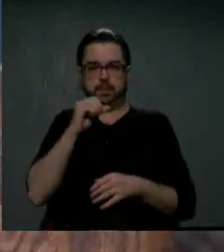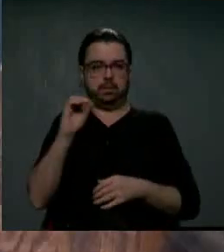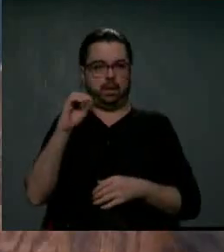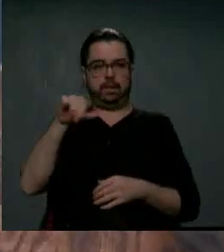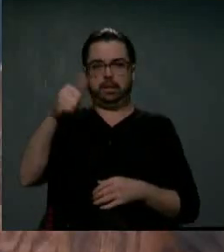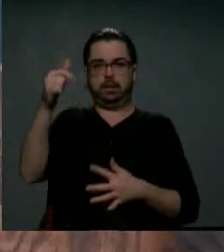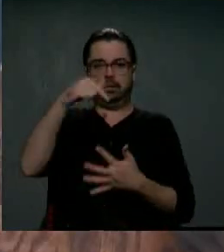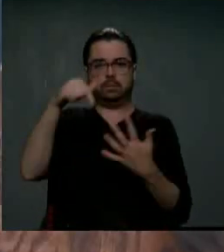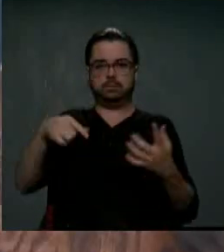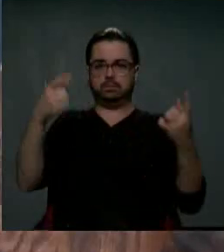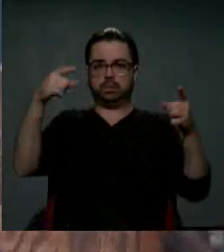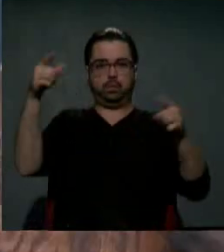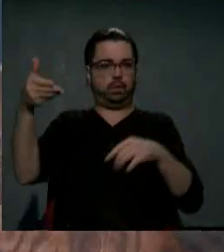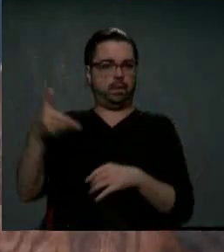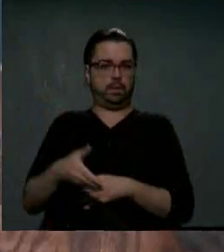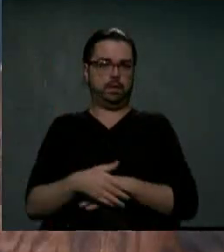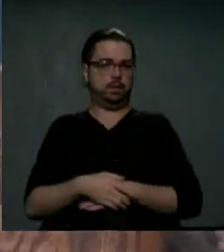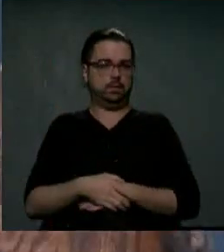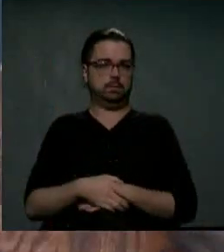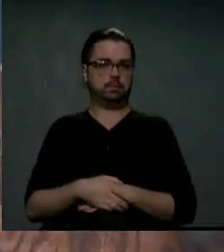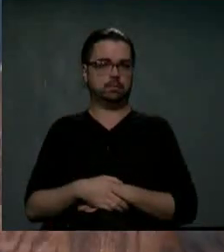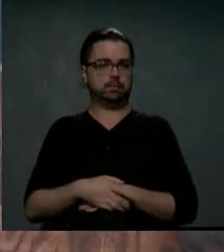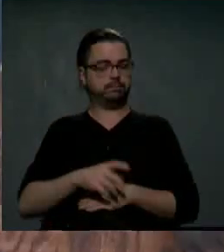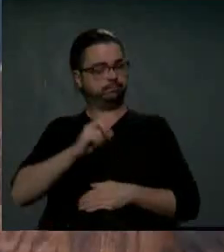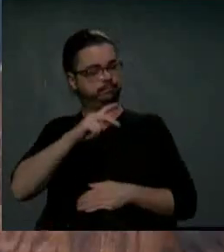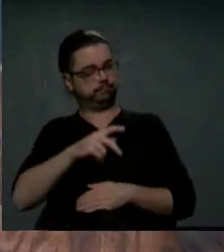there. Okay. Right.